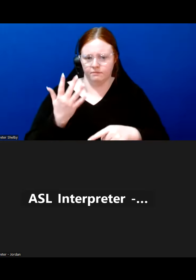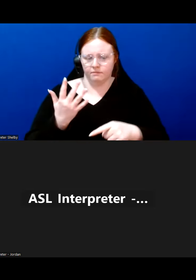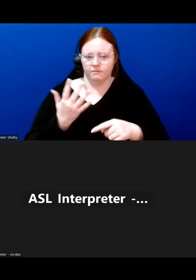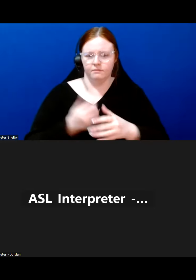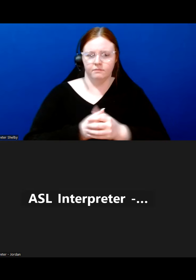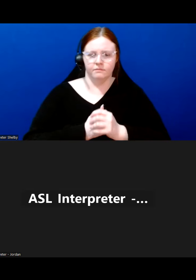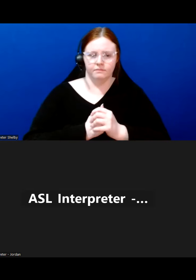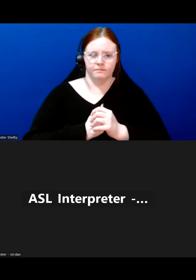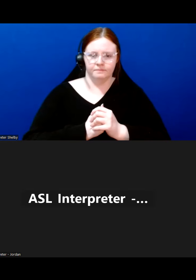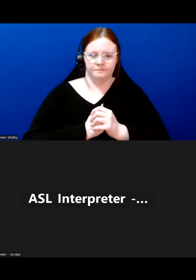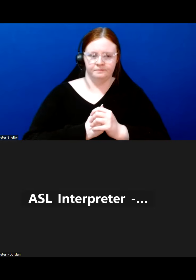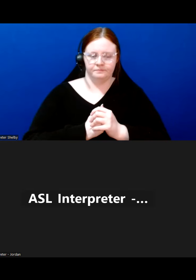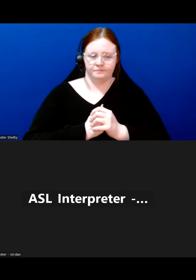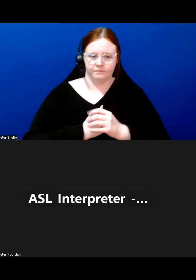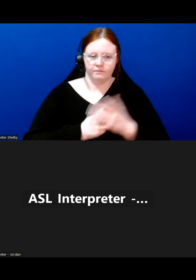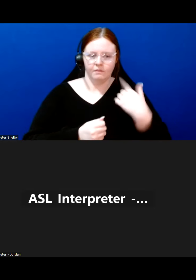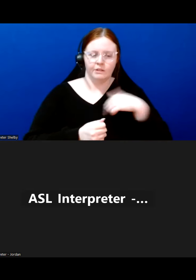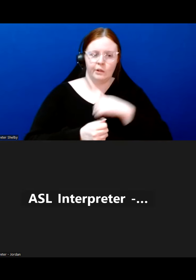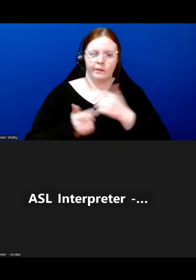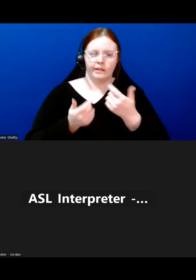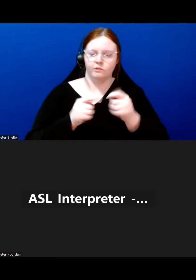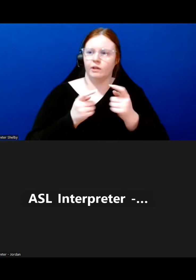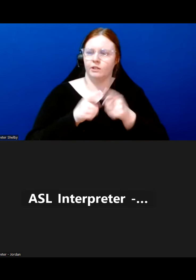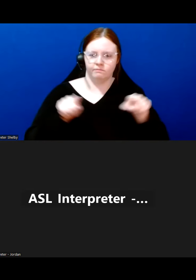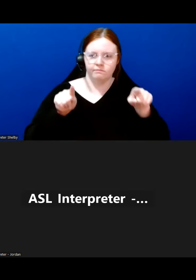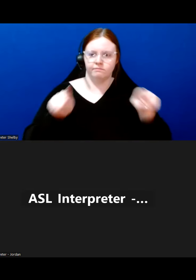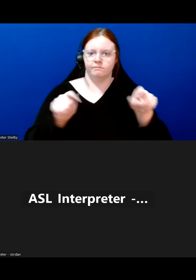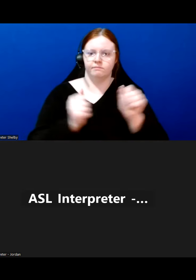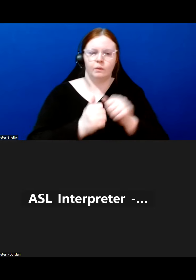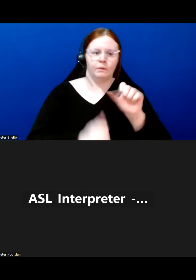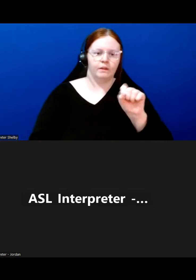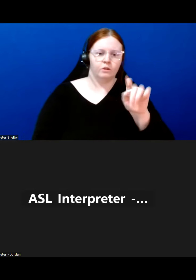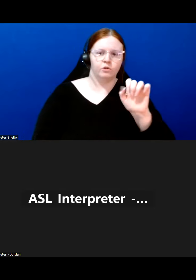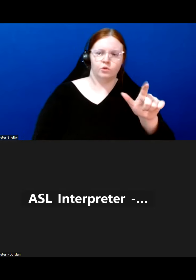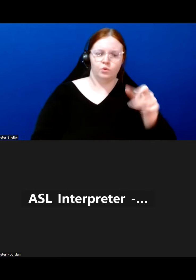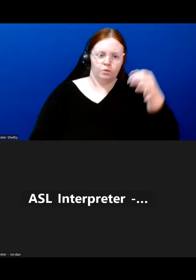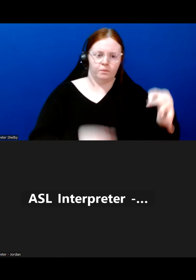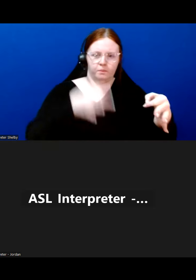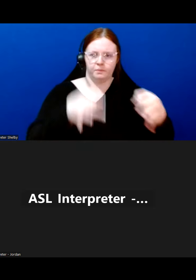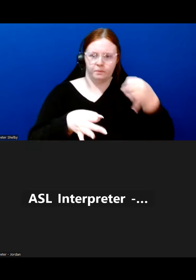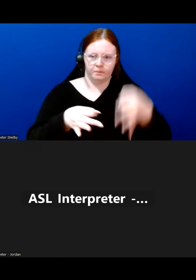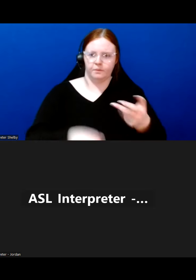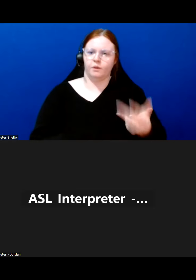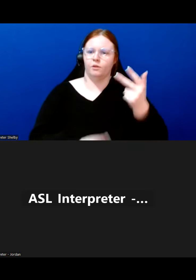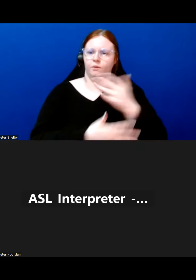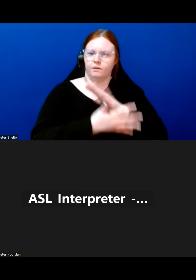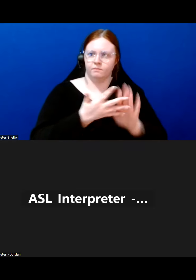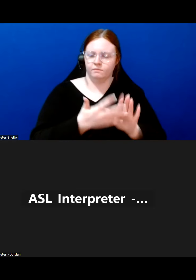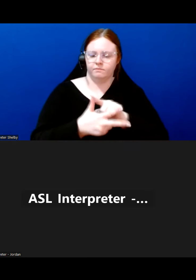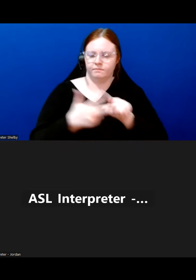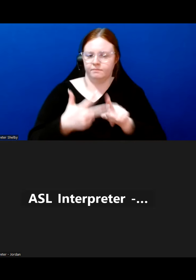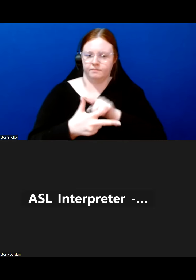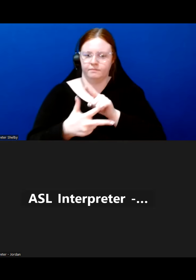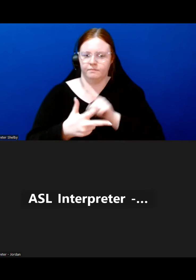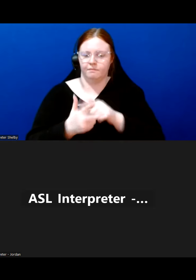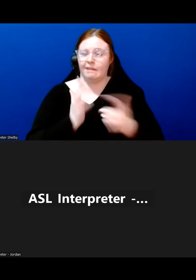like a three-legged stool. There's three key pieces. So number one is the hearing technology you